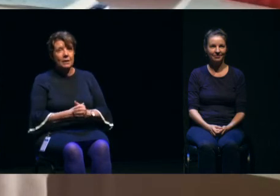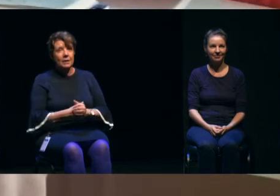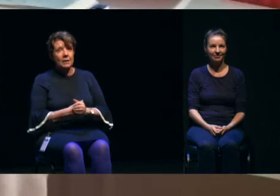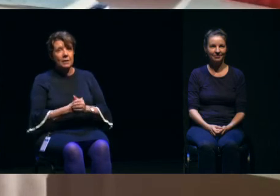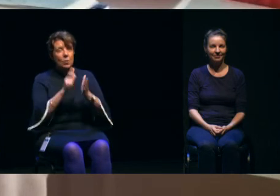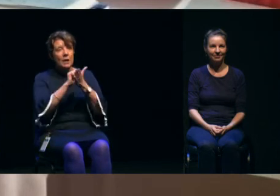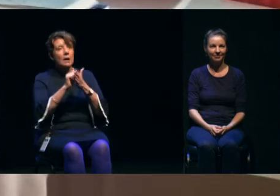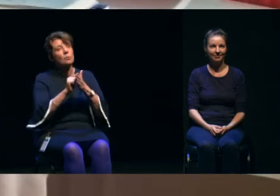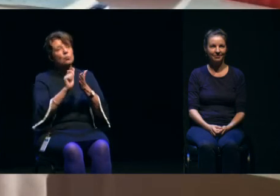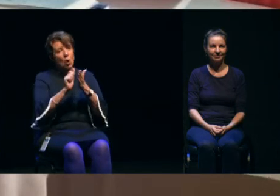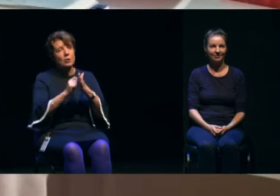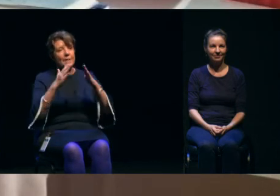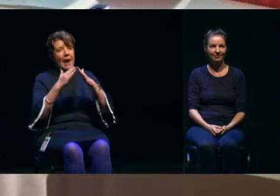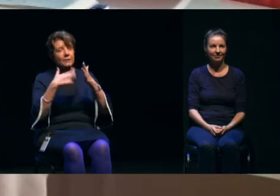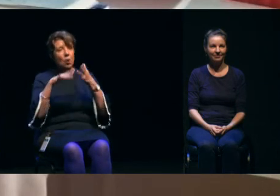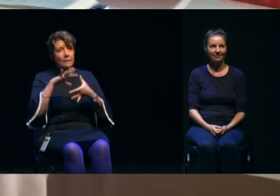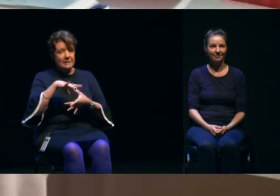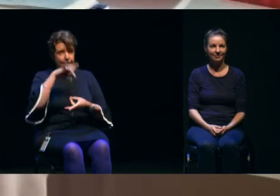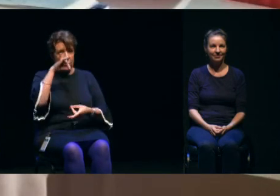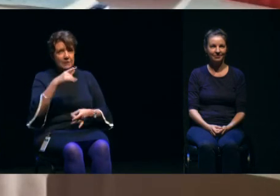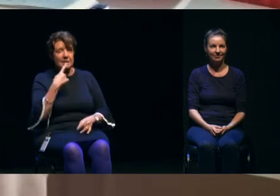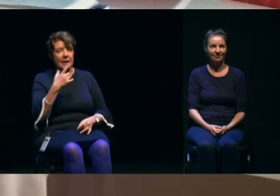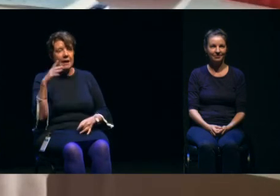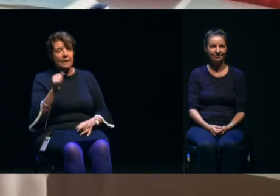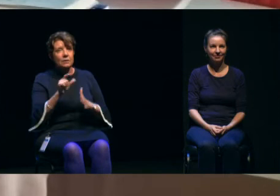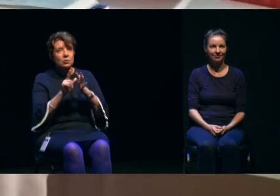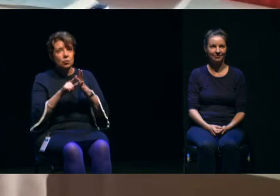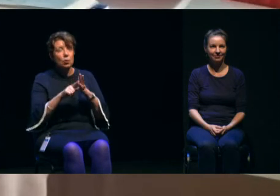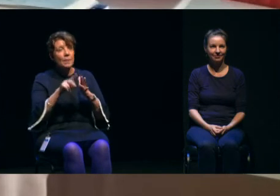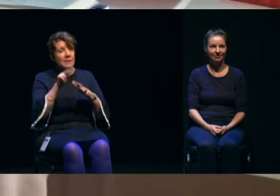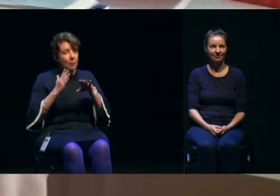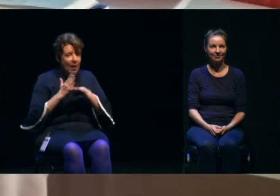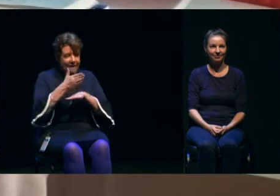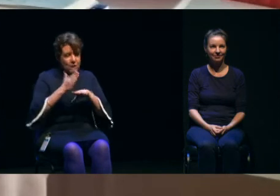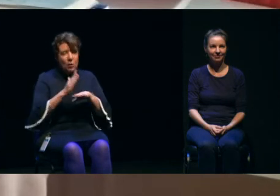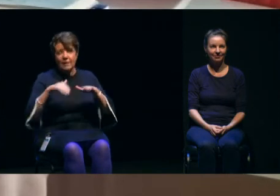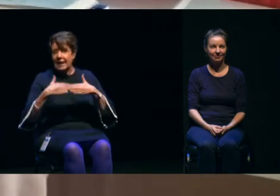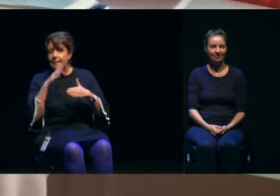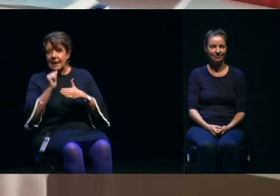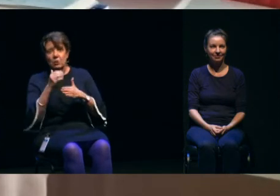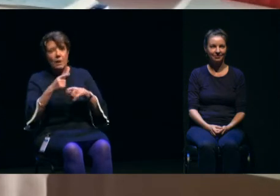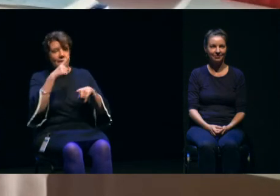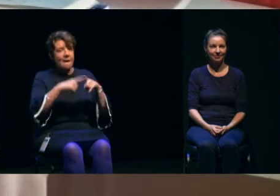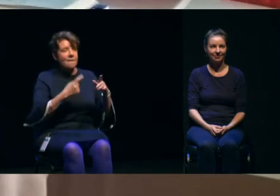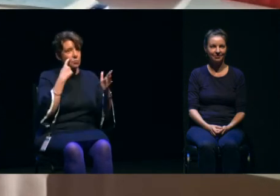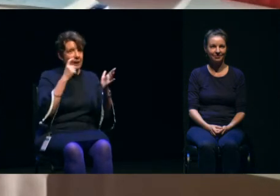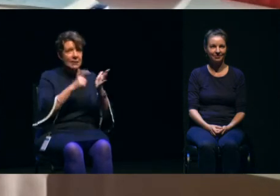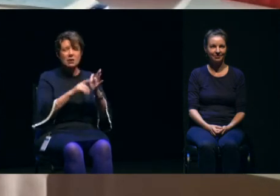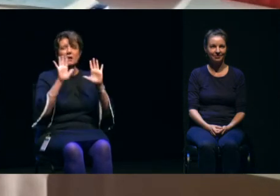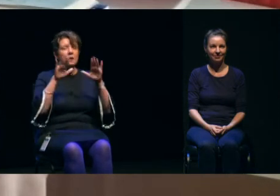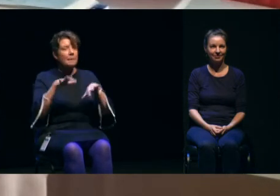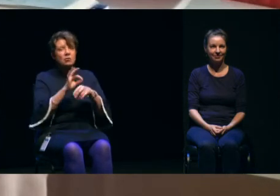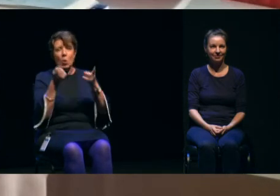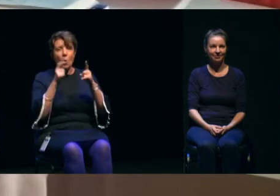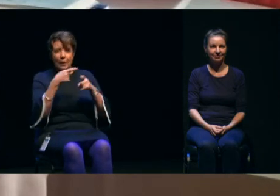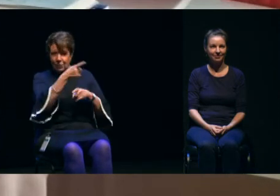the Spirits, you will have to do double the effort than any man to get half the recognition. But don't worry,